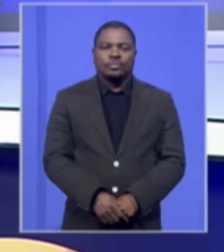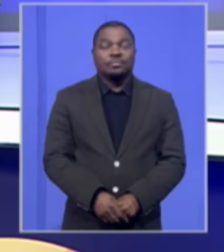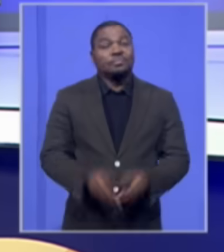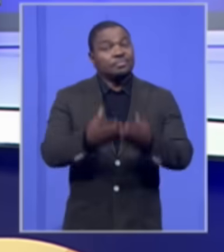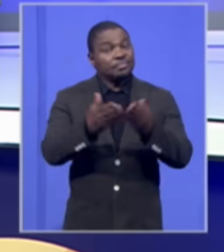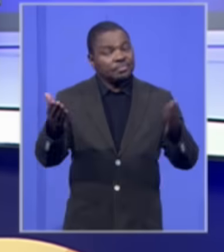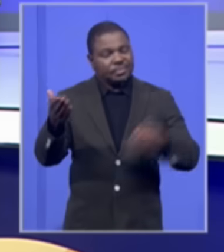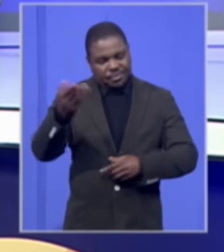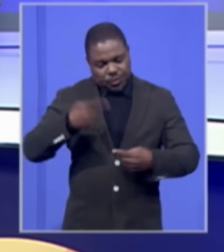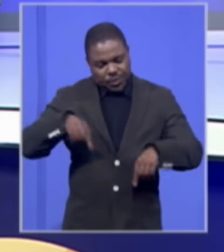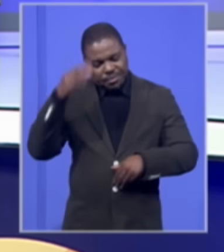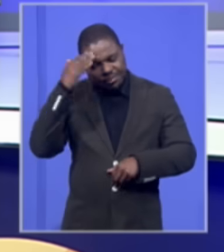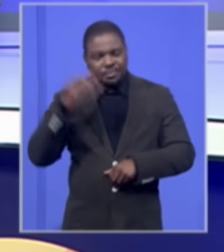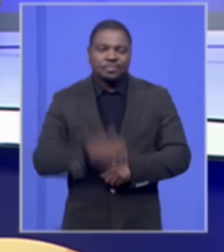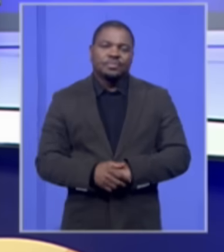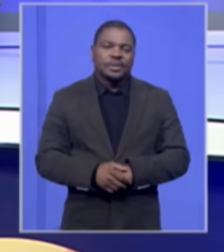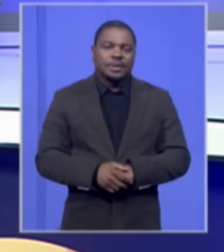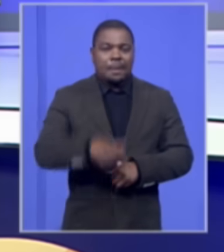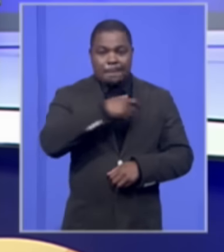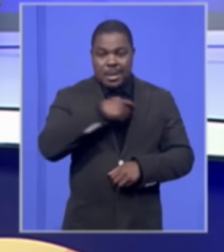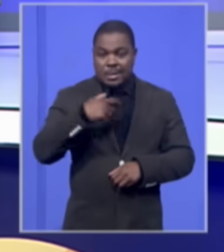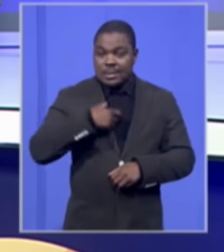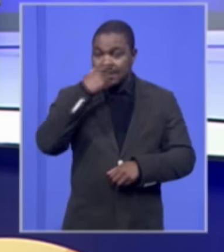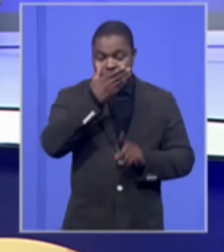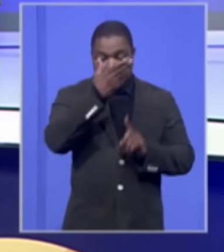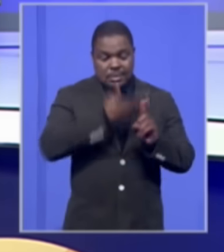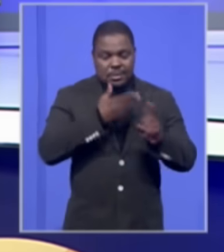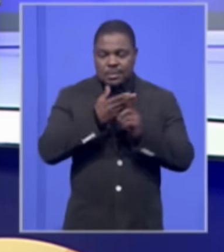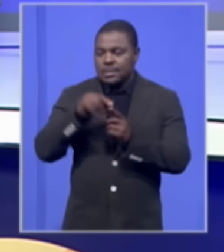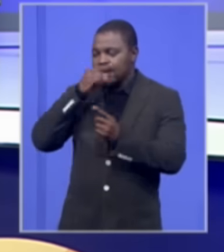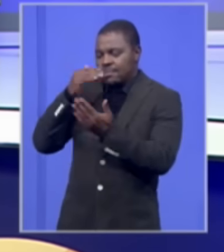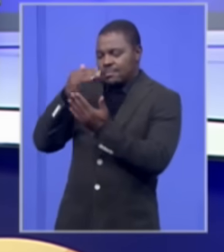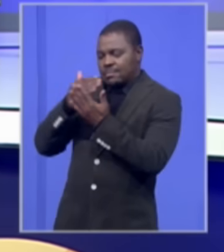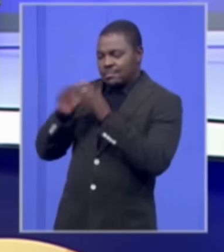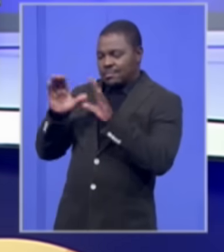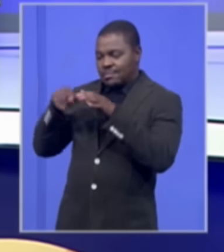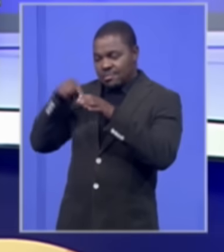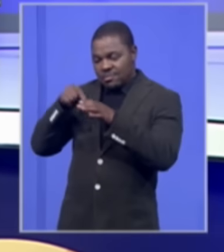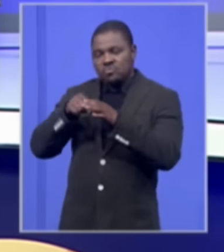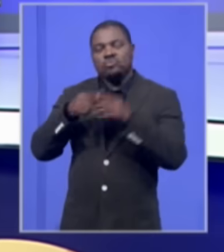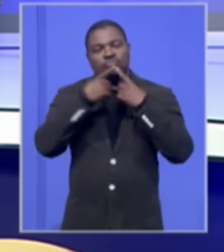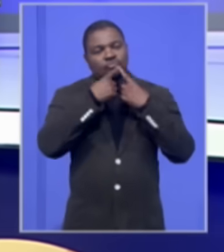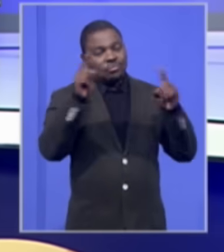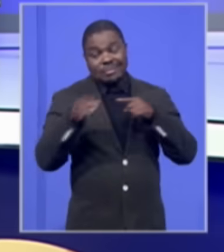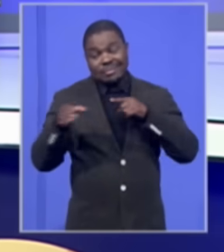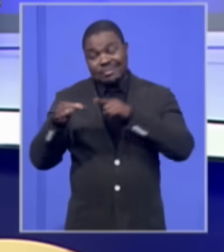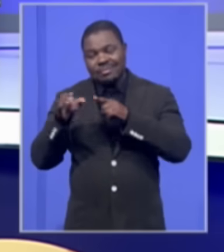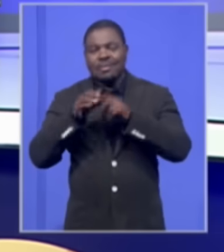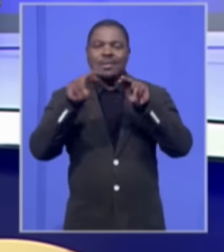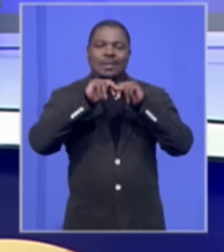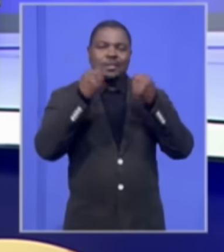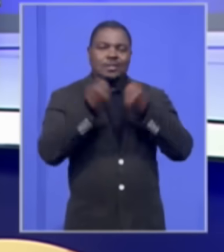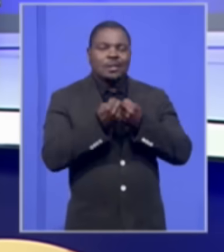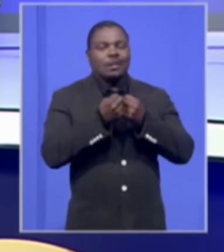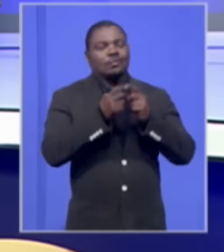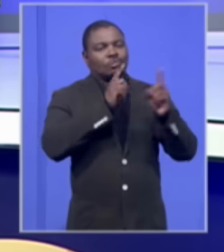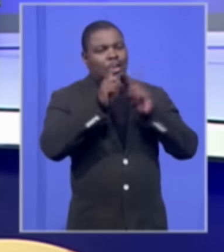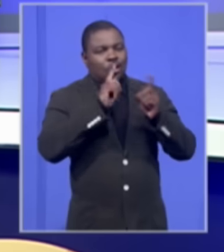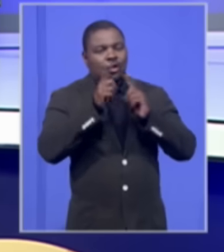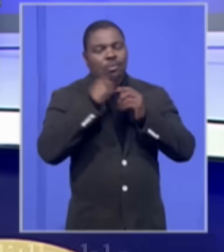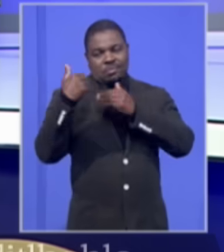Bagešo re a lotšha. Mopresidente Cyril Ramaphosa o tsebagaditše sehlopha seo se tlo go etela pele lesolo la poledišano ya setšhaba go ralala le Afrika